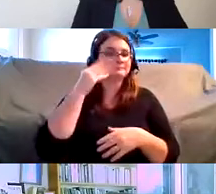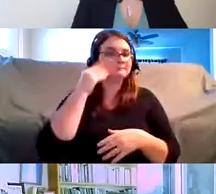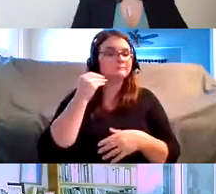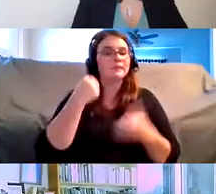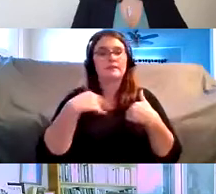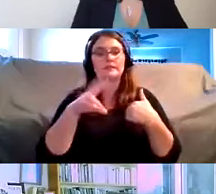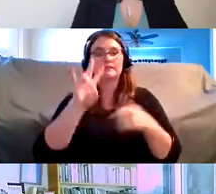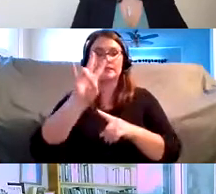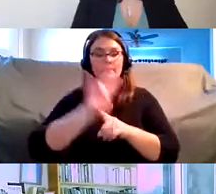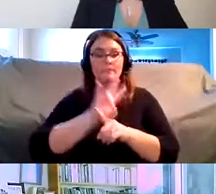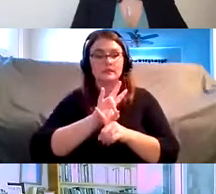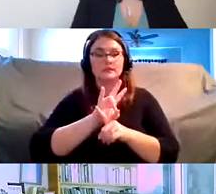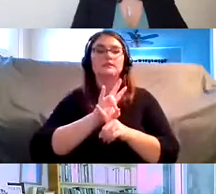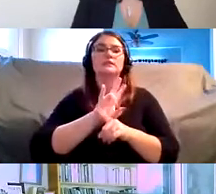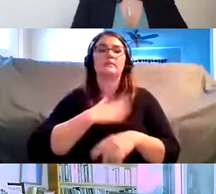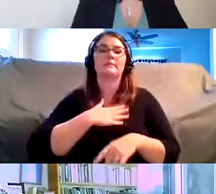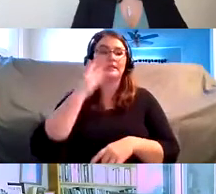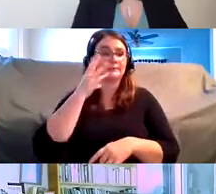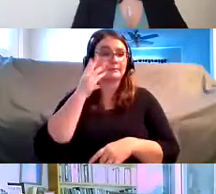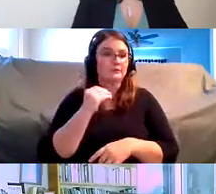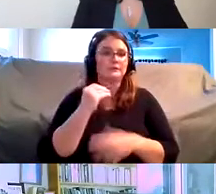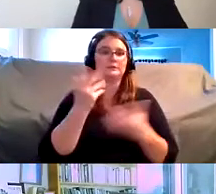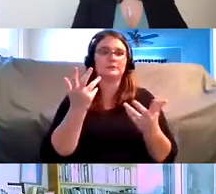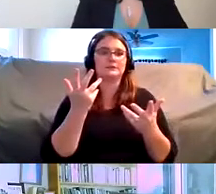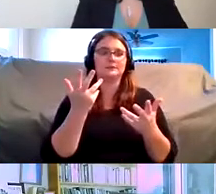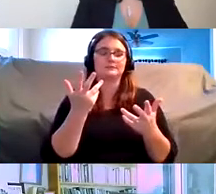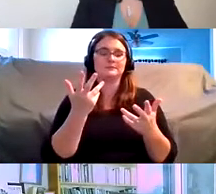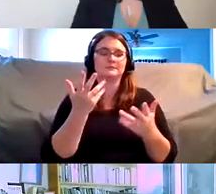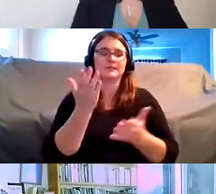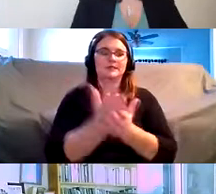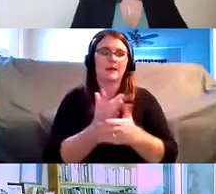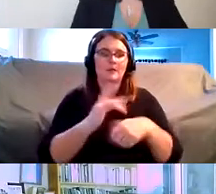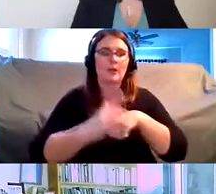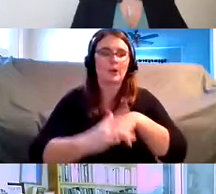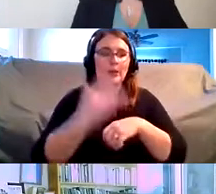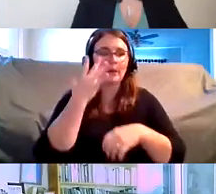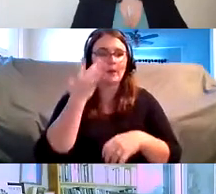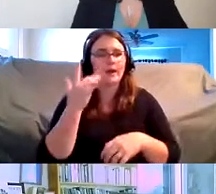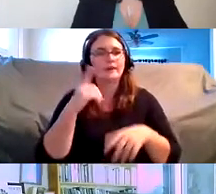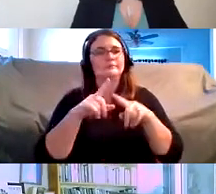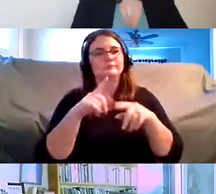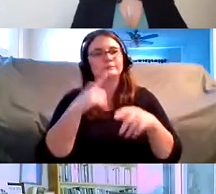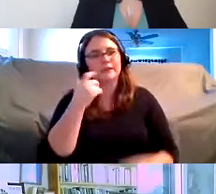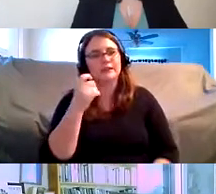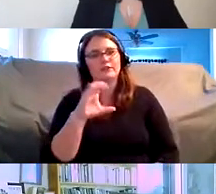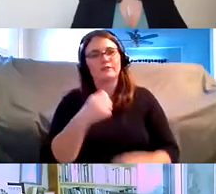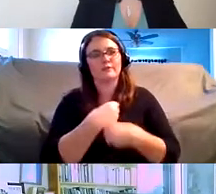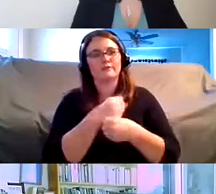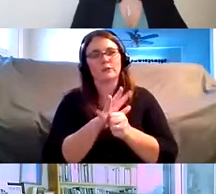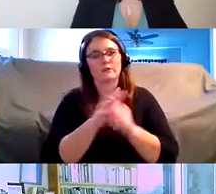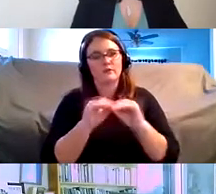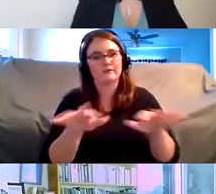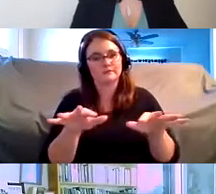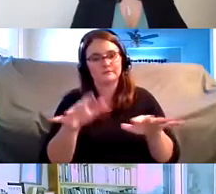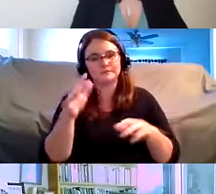my experience was cut short because of COVID, and this little, but such a big experience